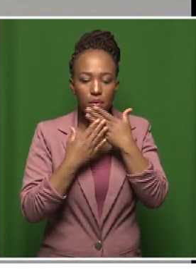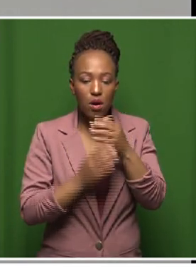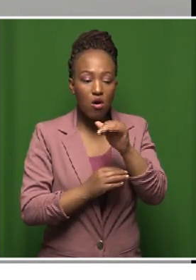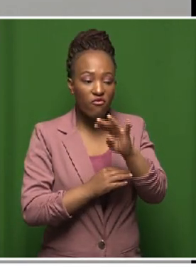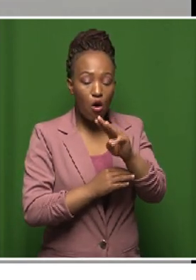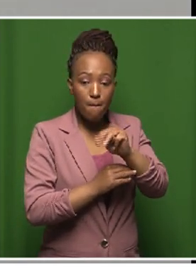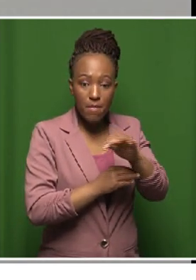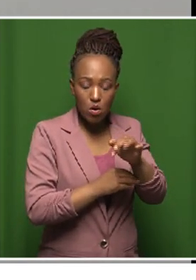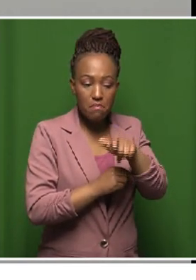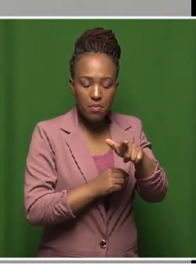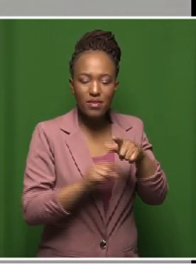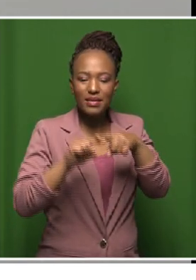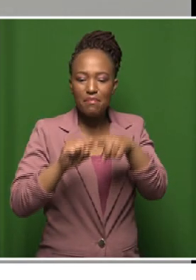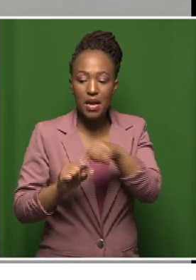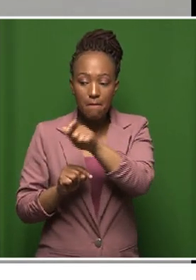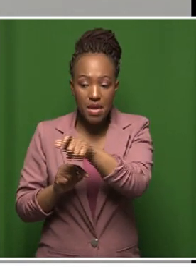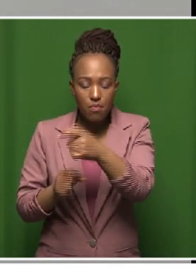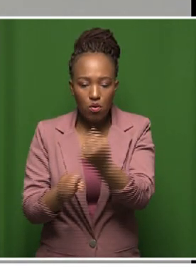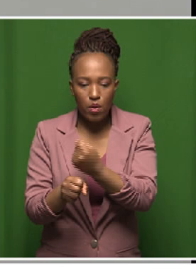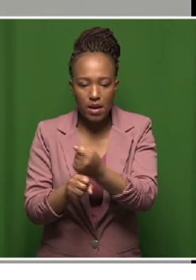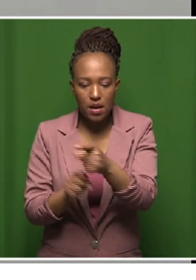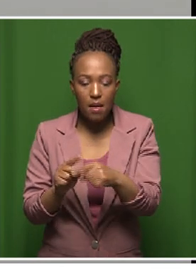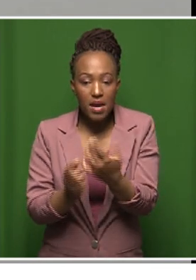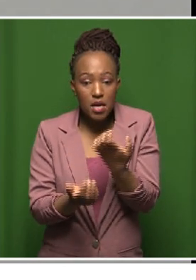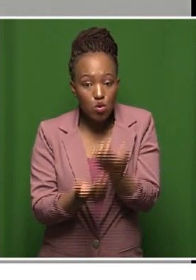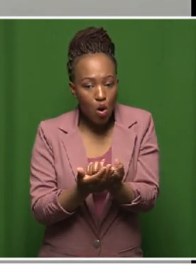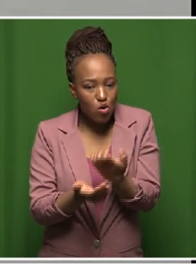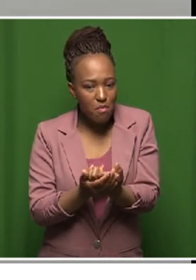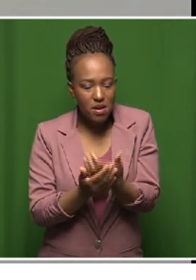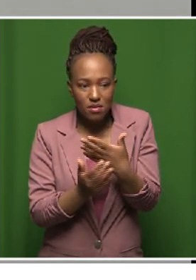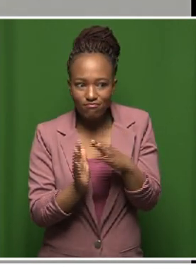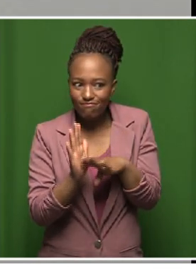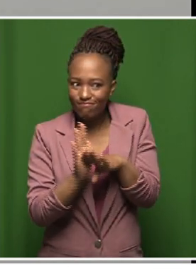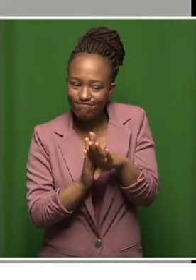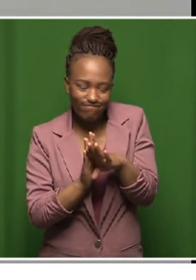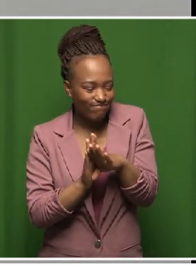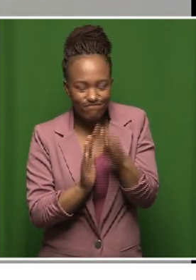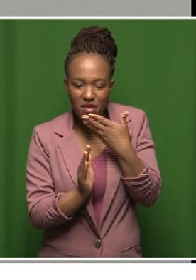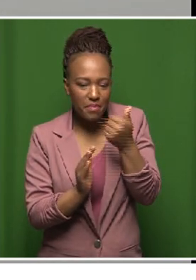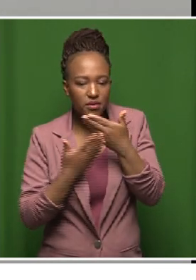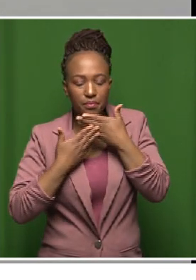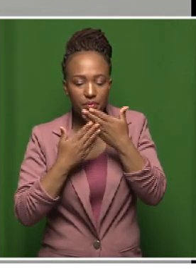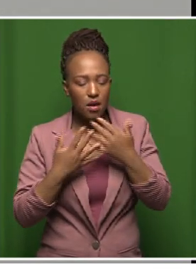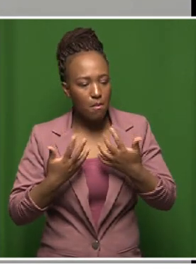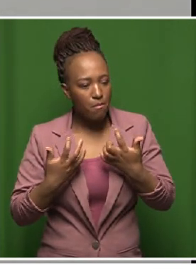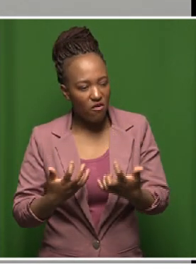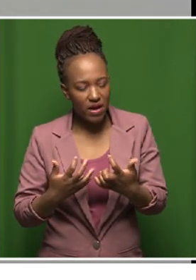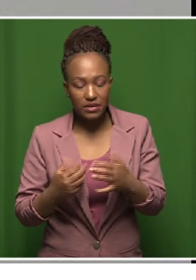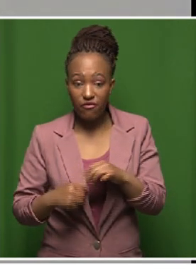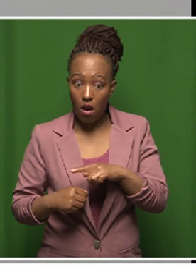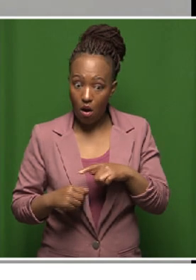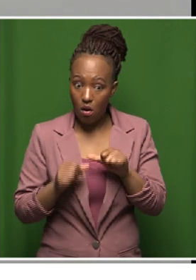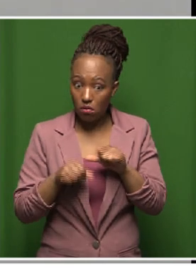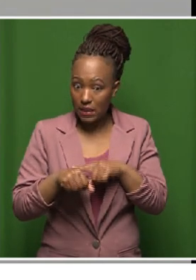dependent on that specific individual. But economic growth is not going to be with us for a long time, and poverty and unemployment is going to be with us for a long